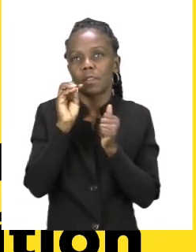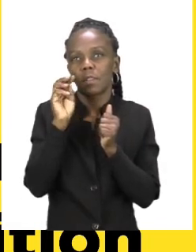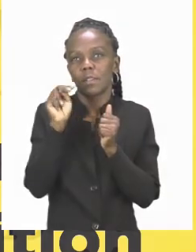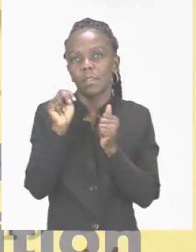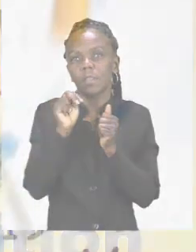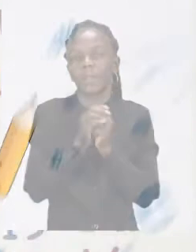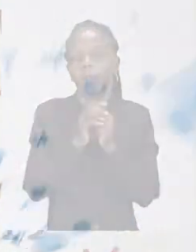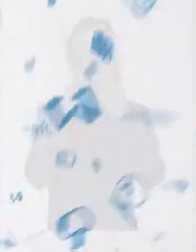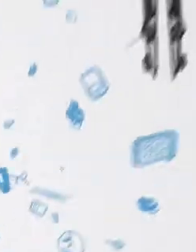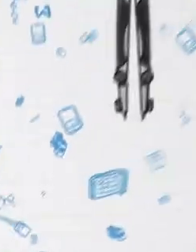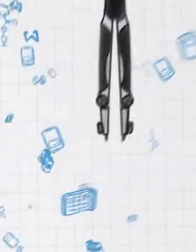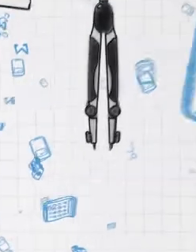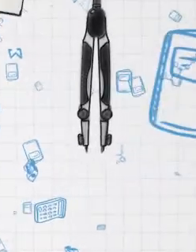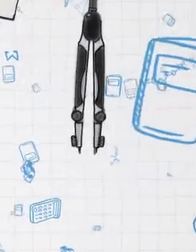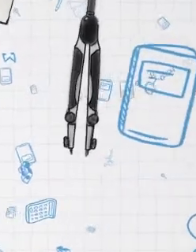square.